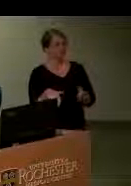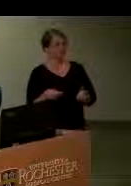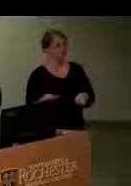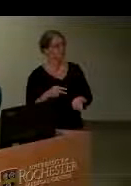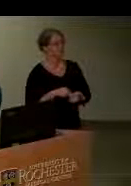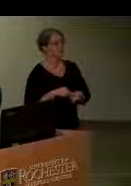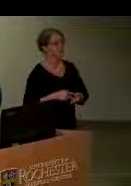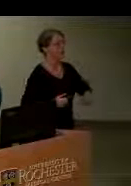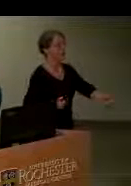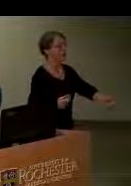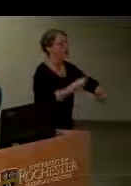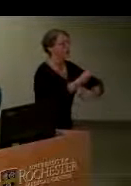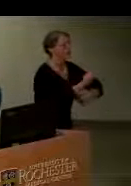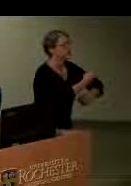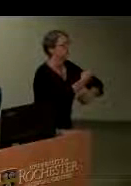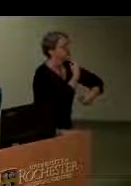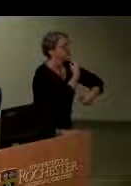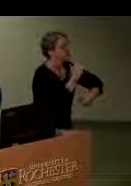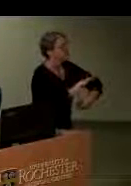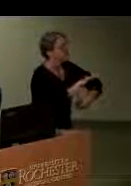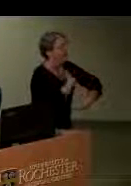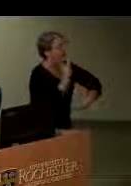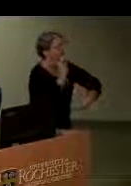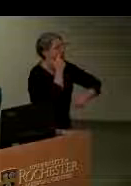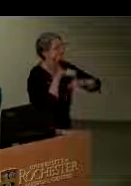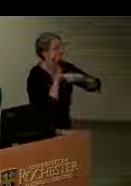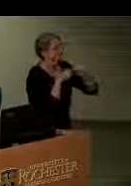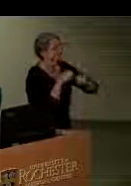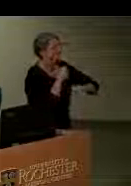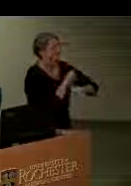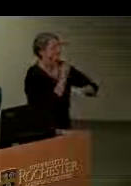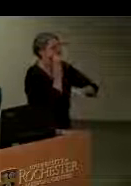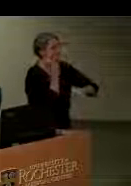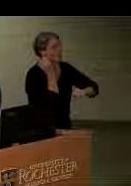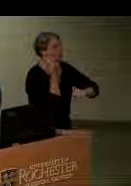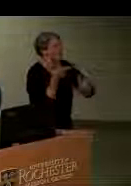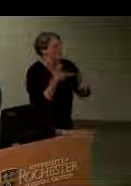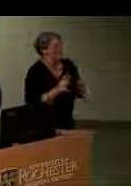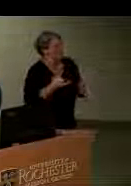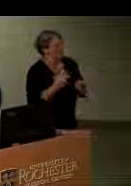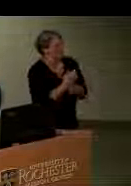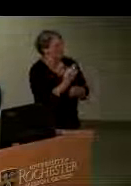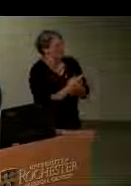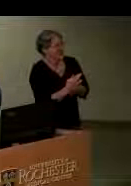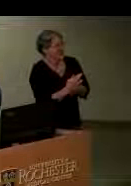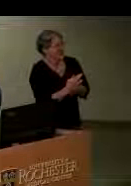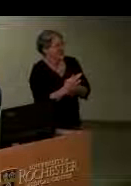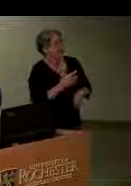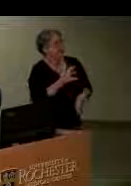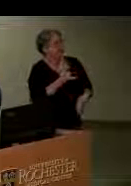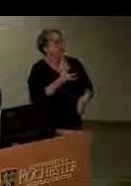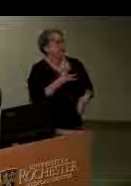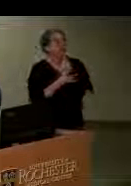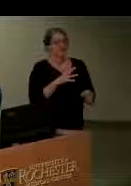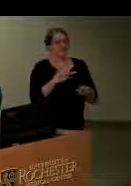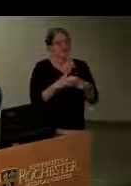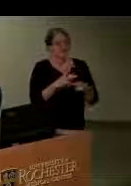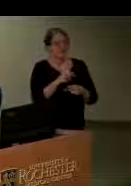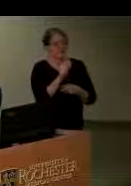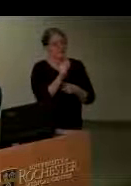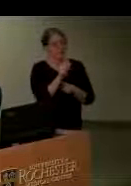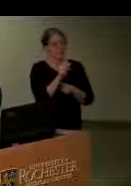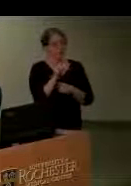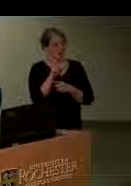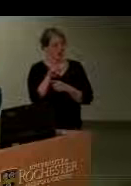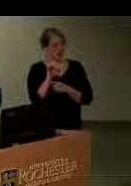and hugs me and says, I just left Strong Memorial, finishing my residency. And his name is Stu Linus.